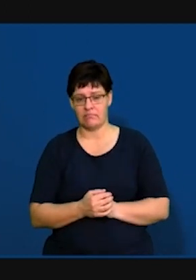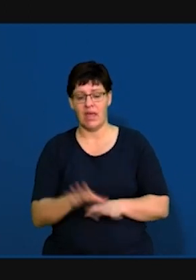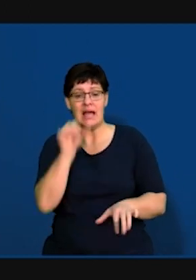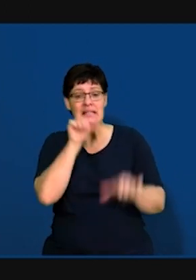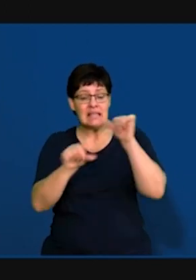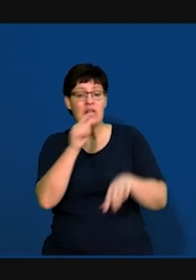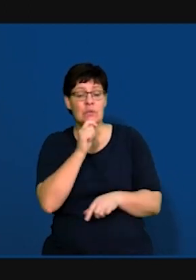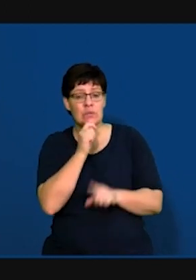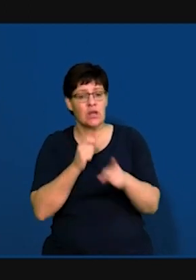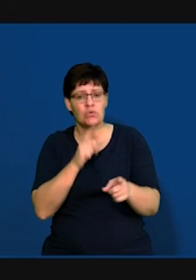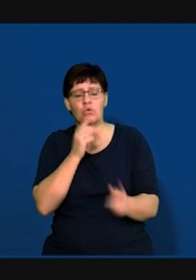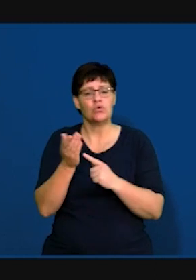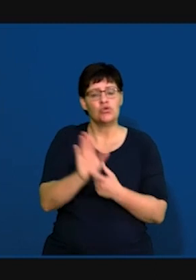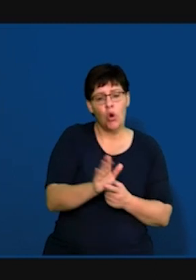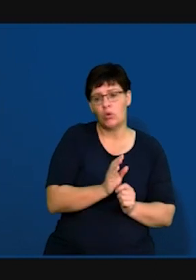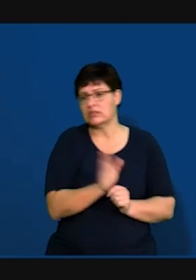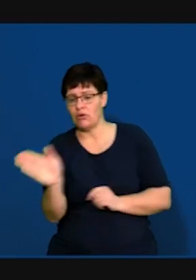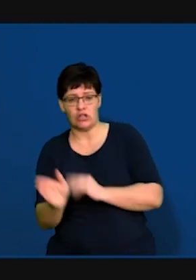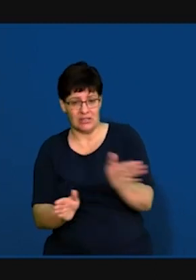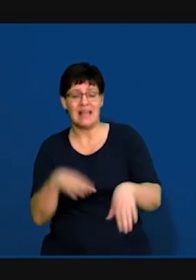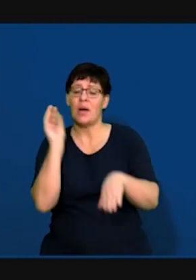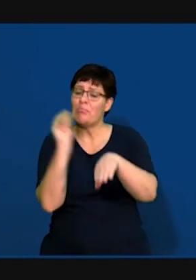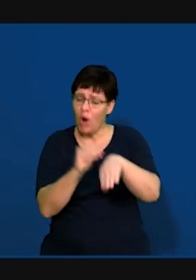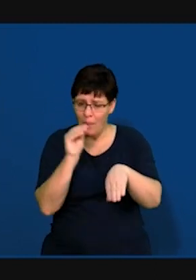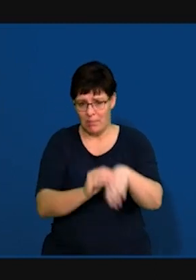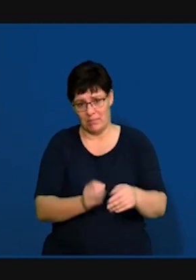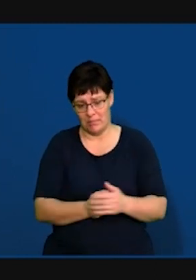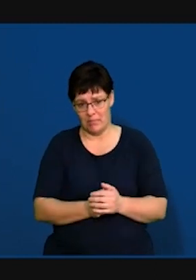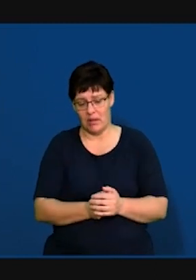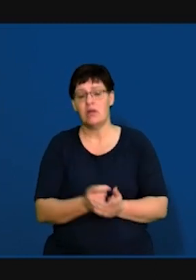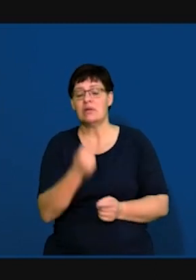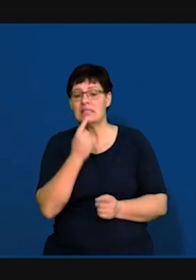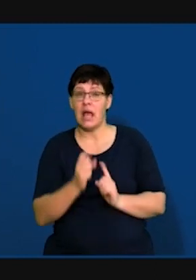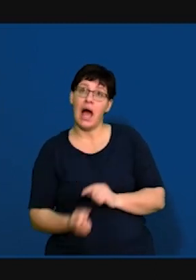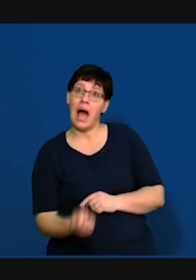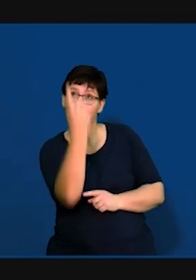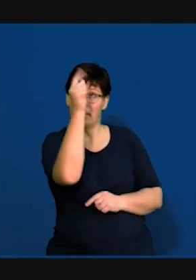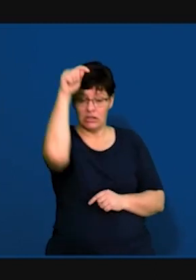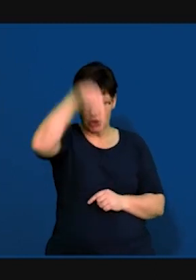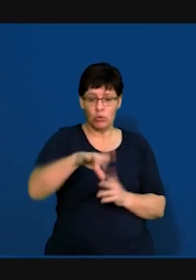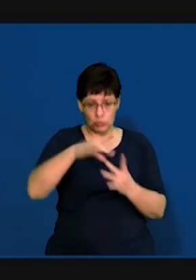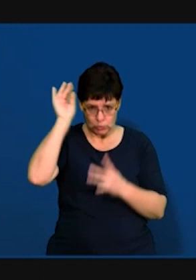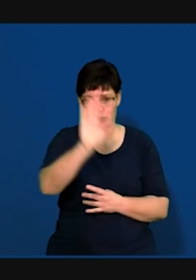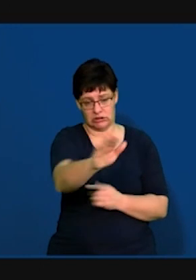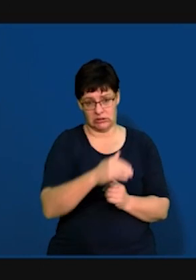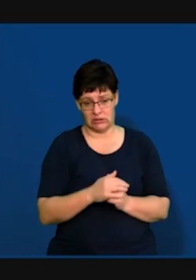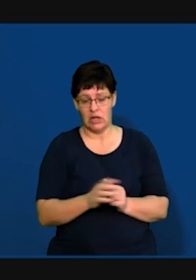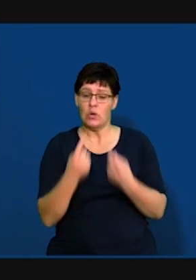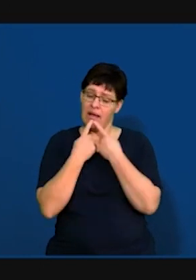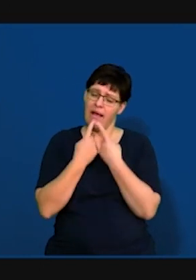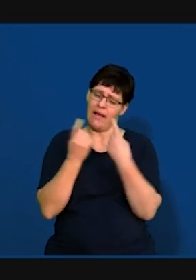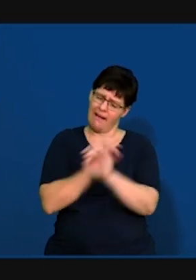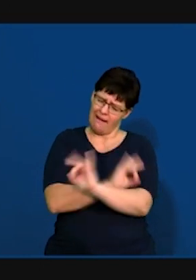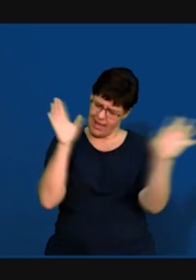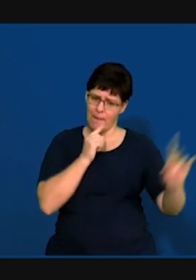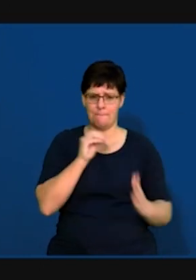to indicate direction is one of the problem areas. Okay, so you define your direction, you choose your direction, you state it clear from the